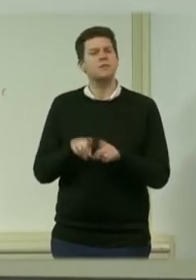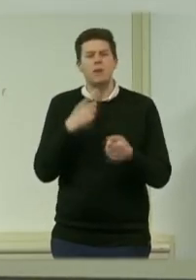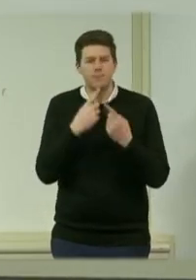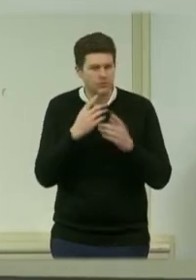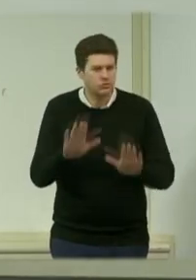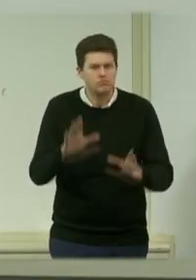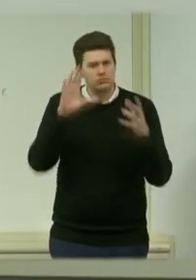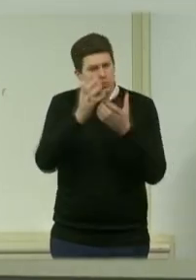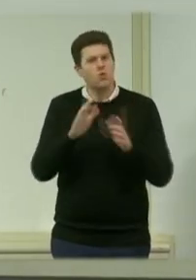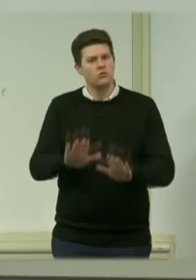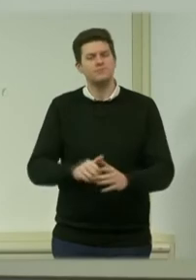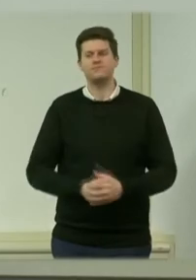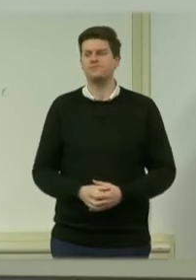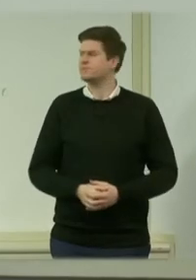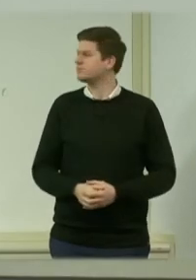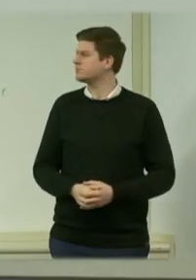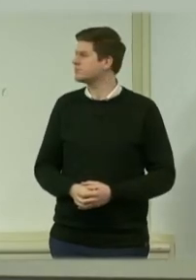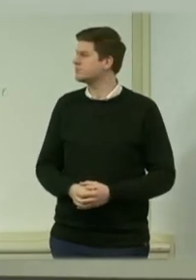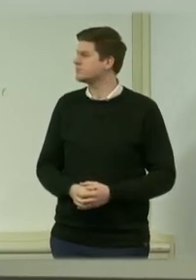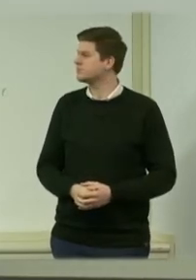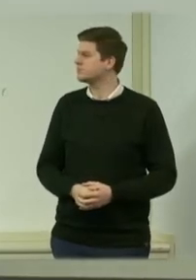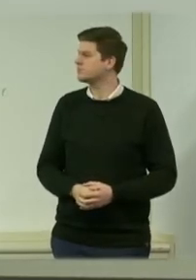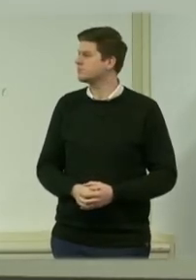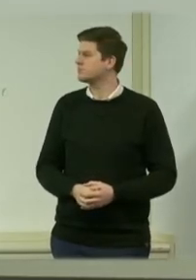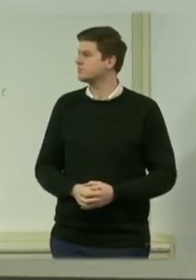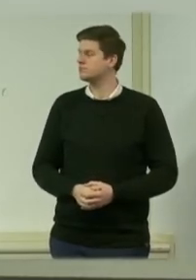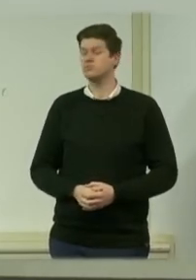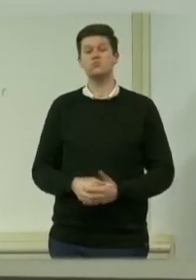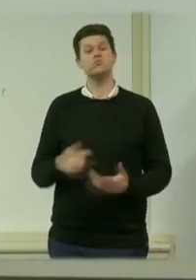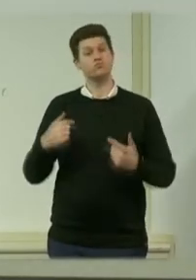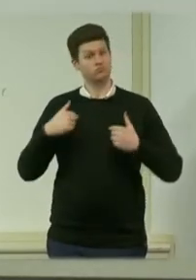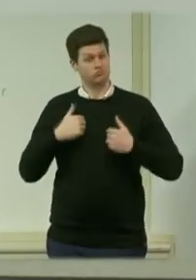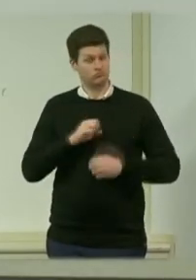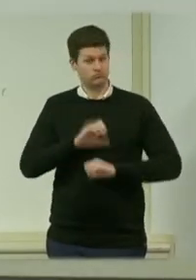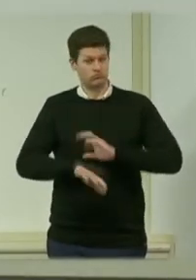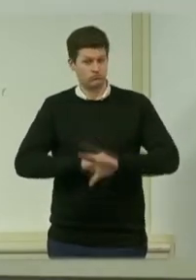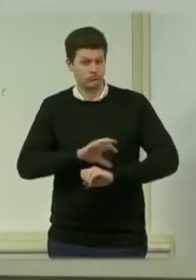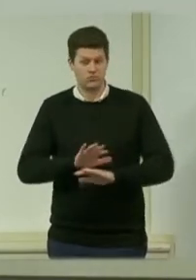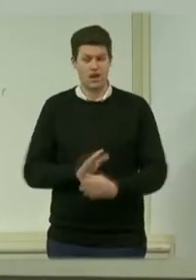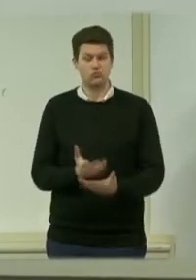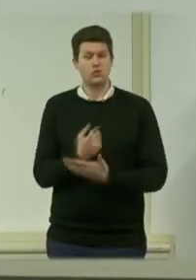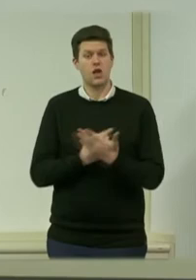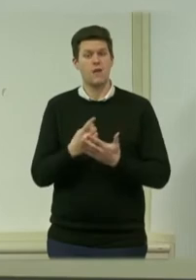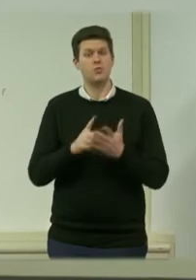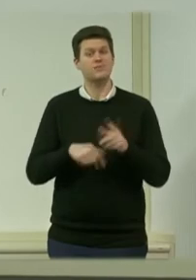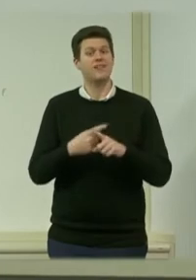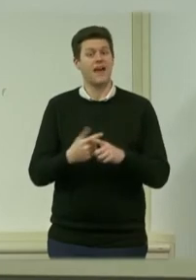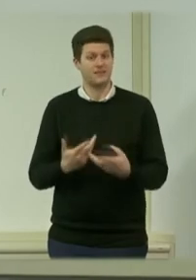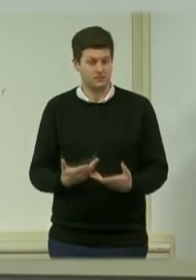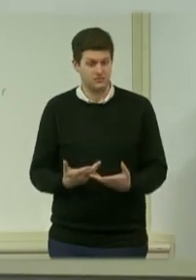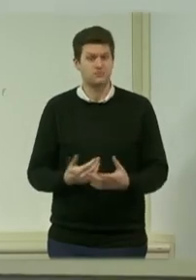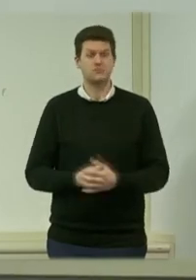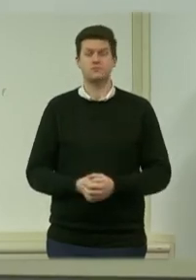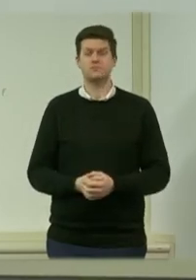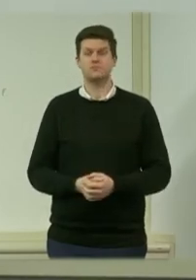much. And what I'll be doing in the next 50 minutes or so is giving a little introduction to tax, if you like,